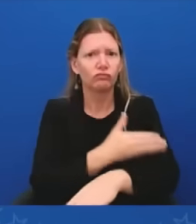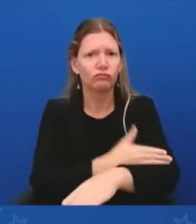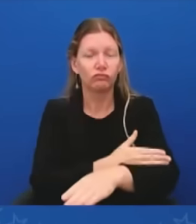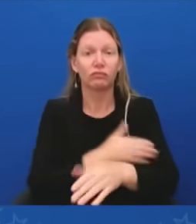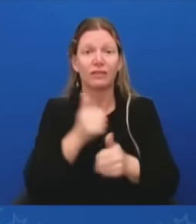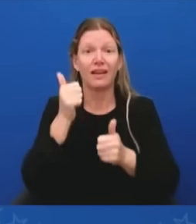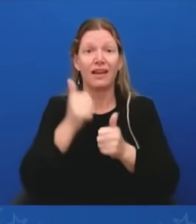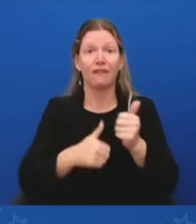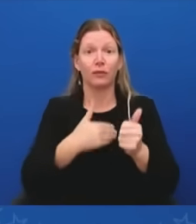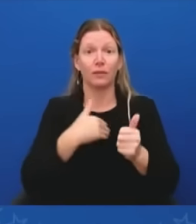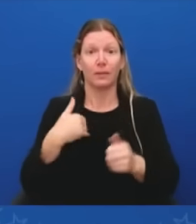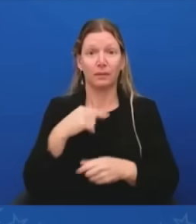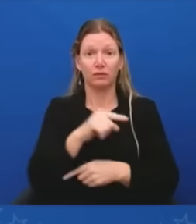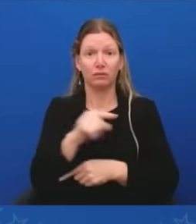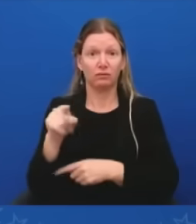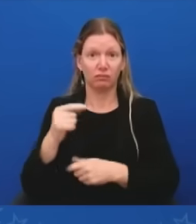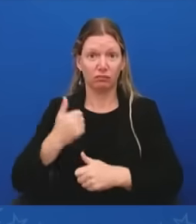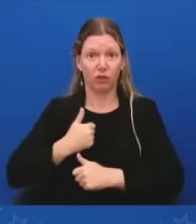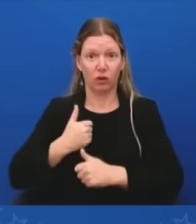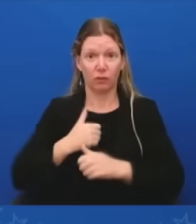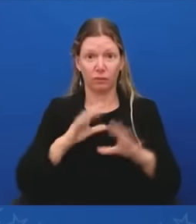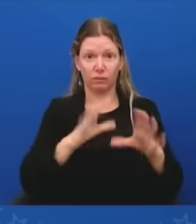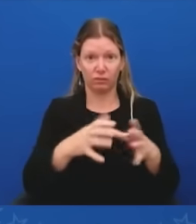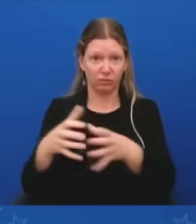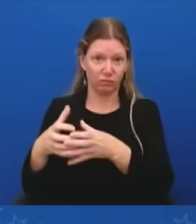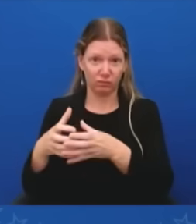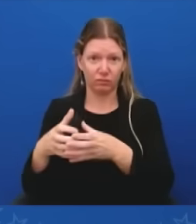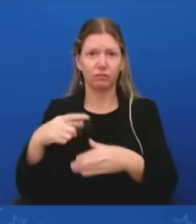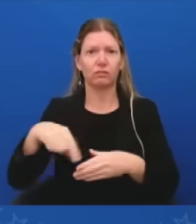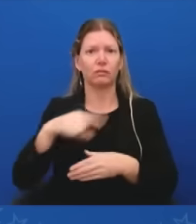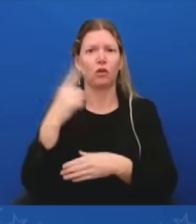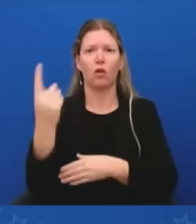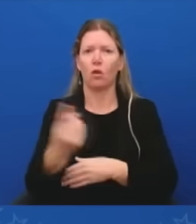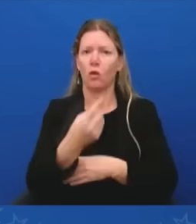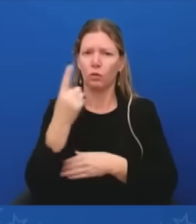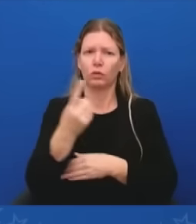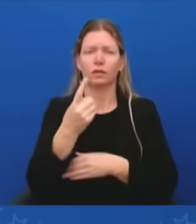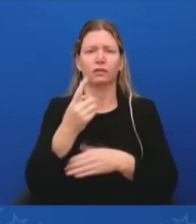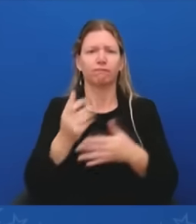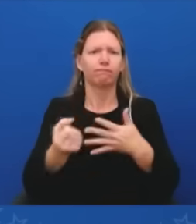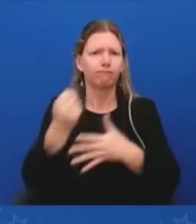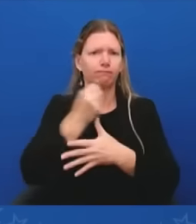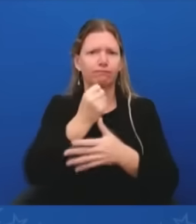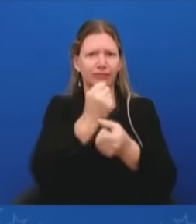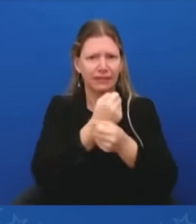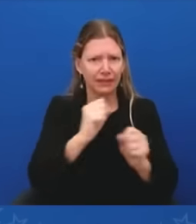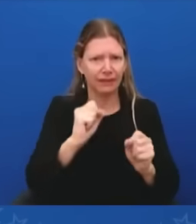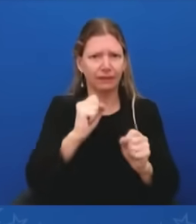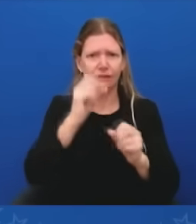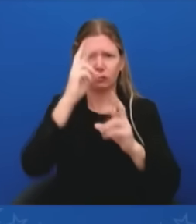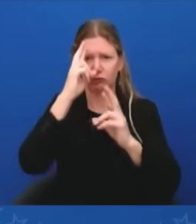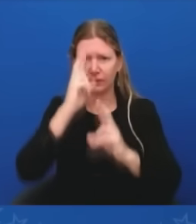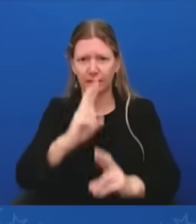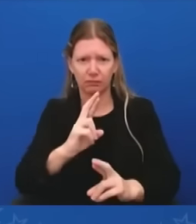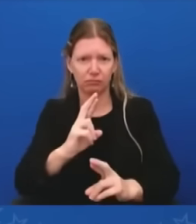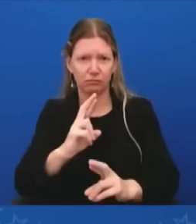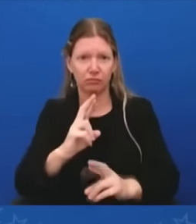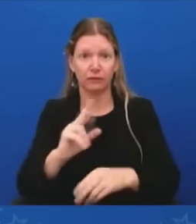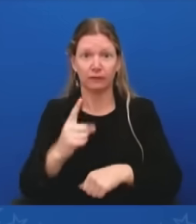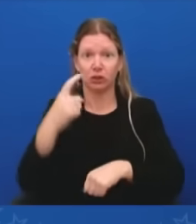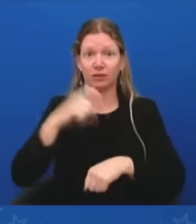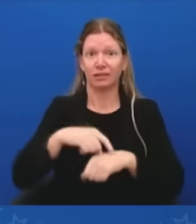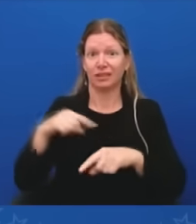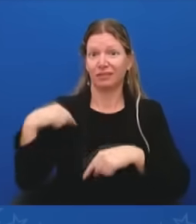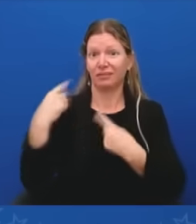be safe and respected in the ranks. For the first time in nearly a decade, rates of sexual assault and